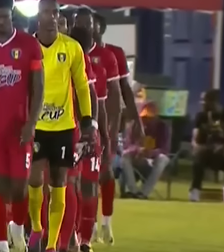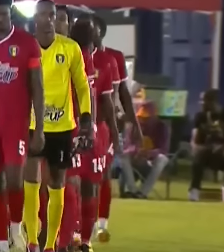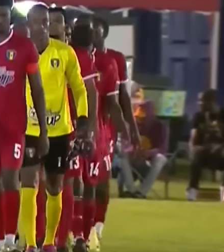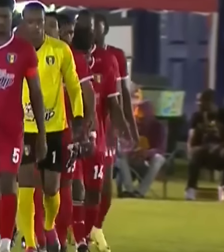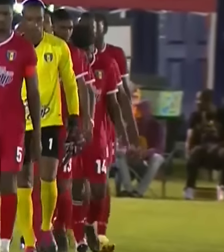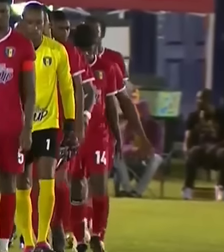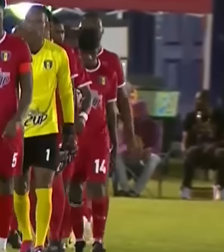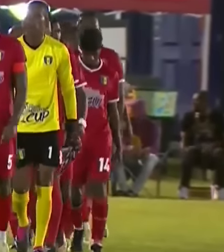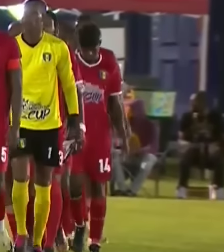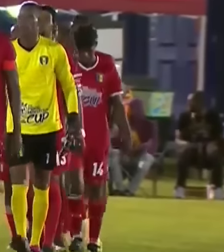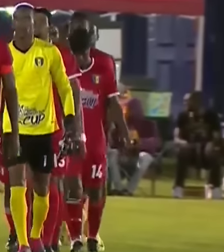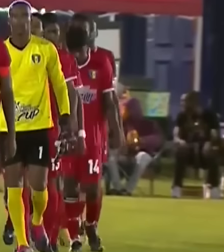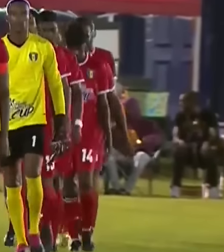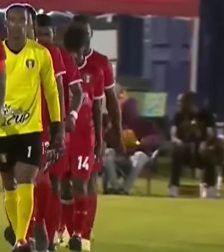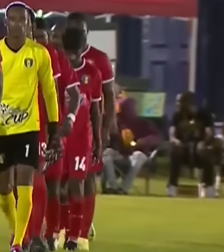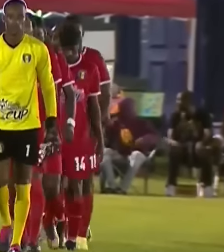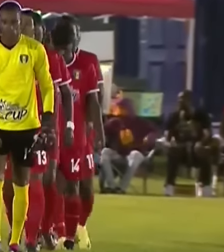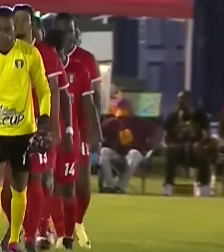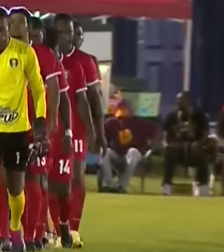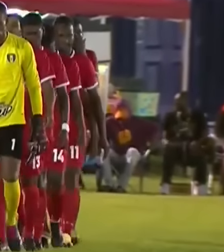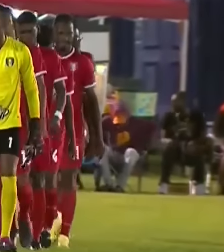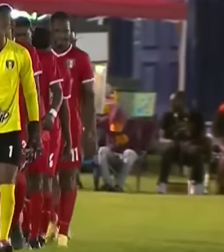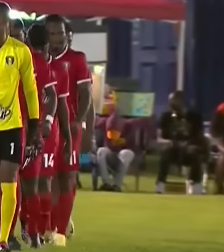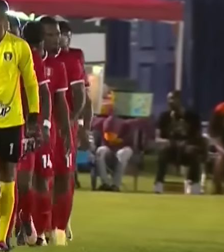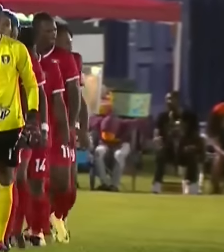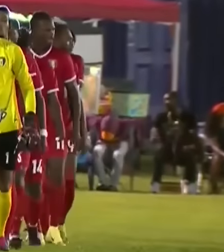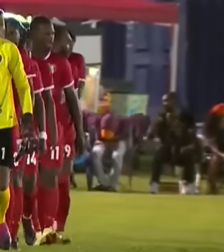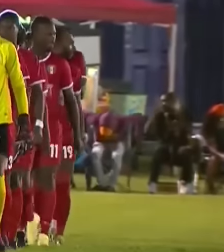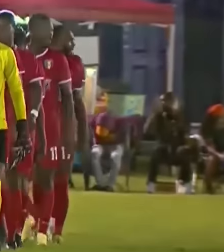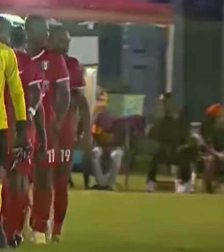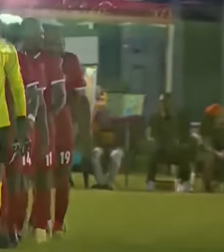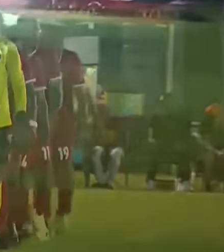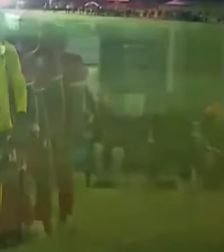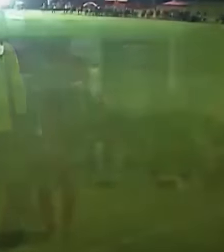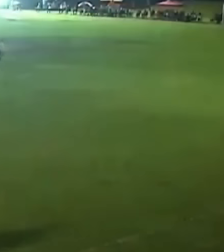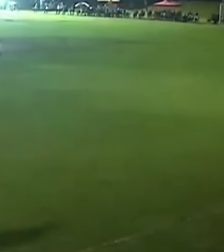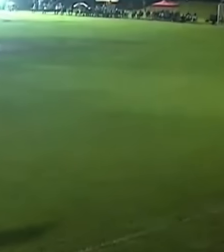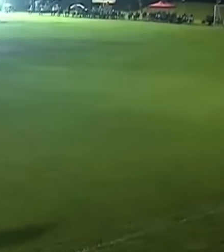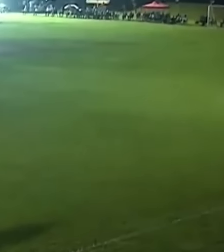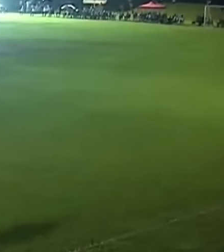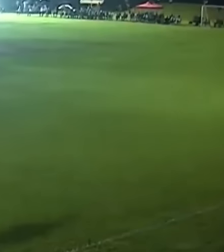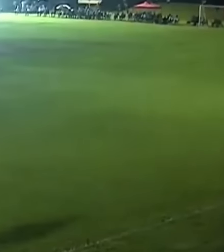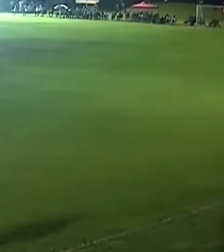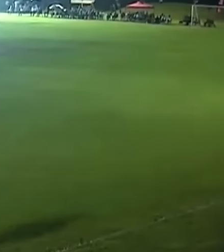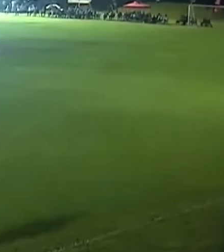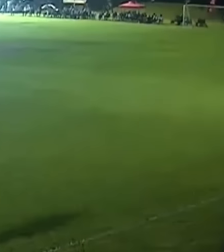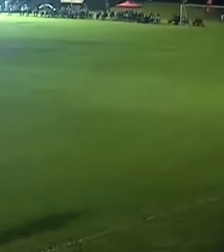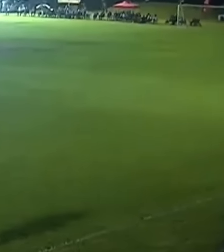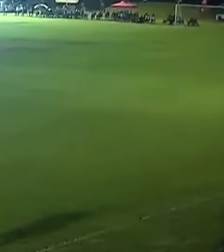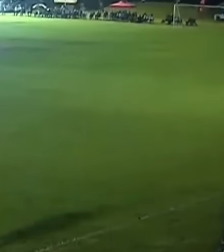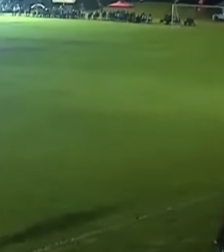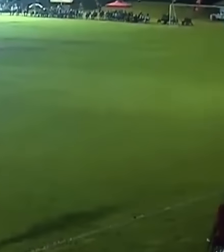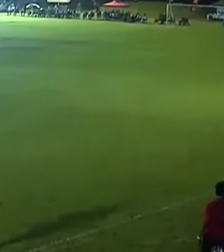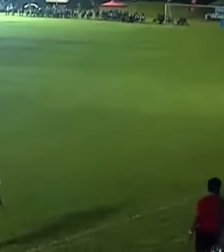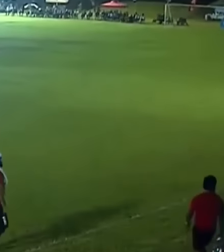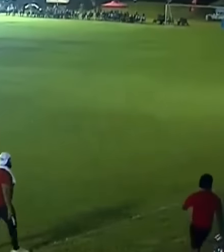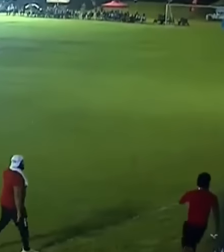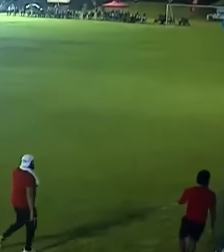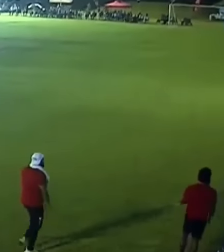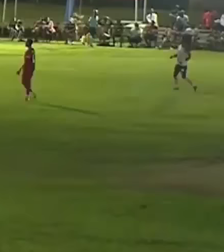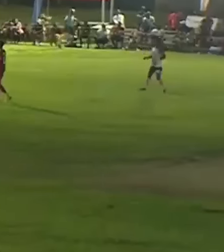the coveted Prime Minister's Cup trophy on Independence Night. Semi-final number 1 featured Britons Hill in red and